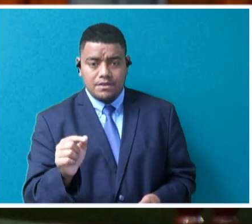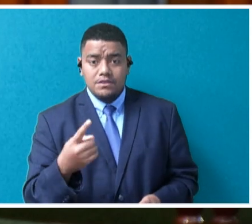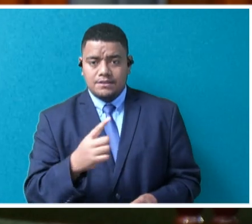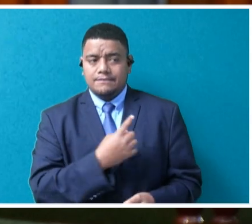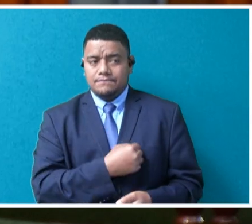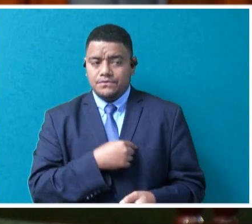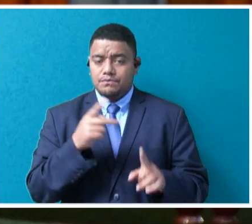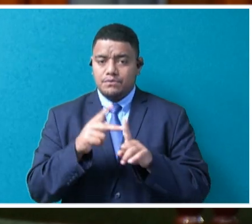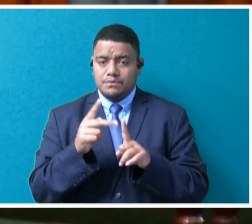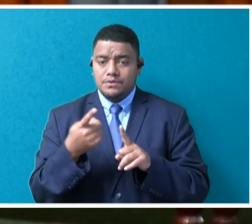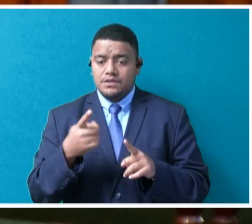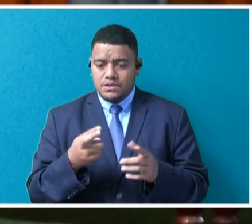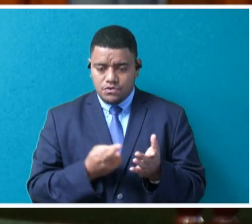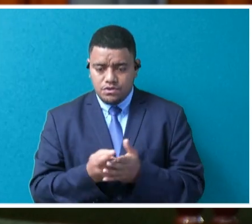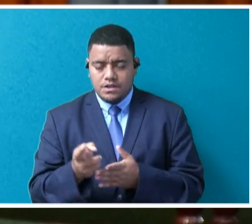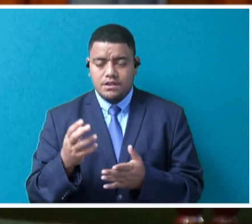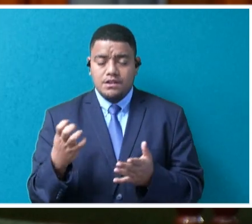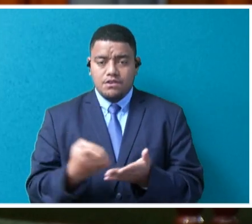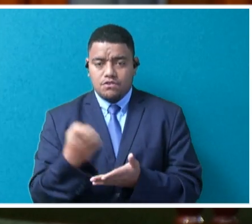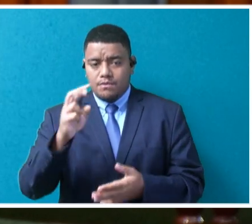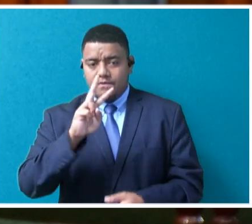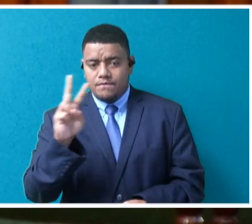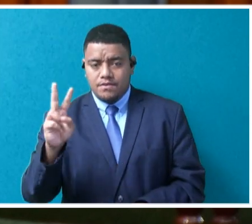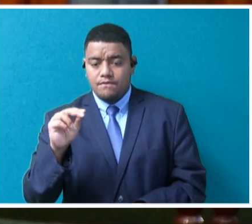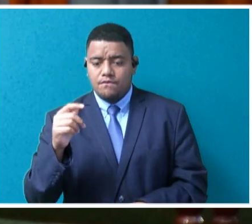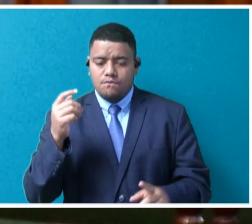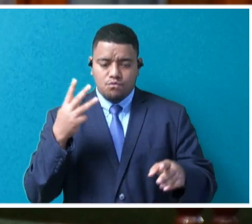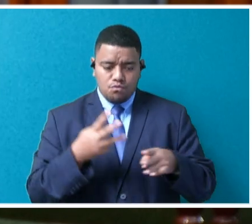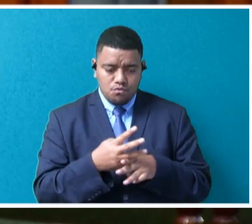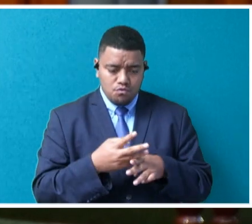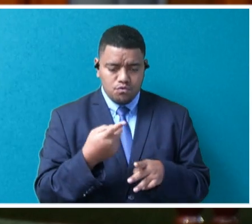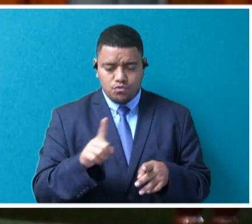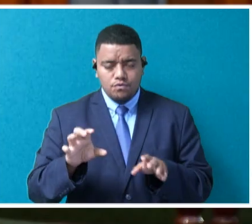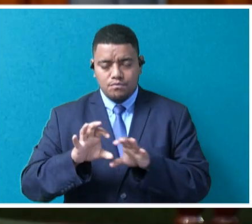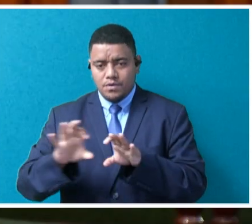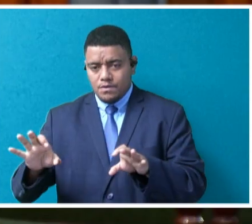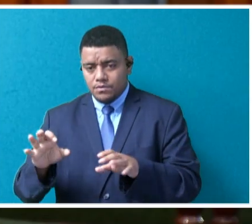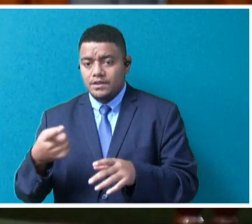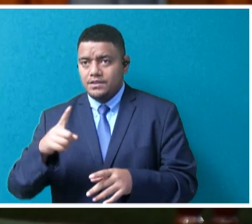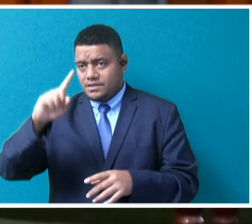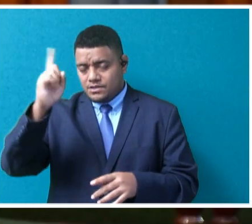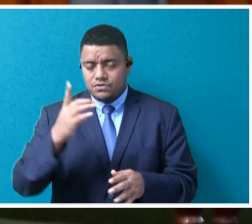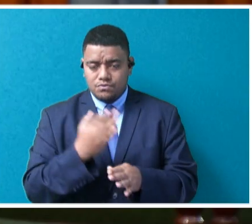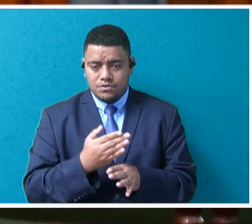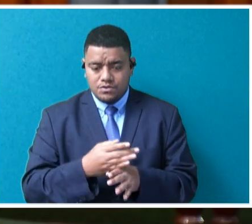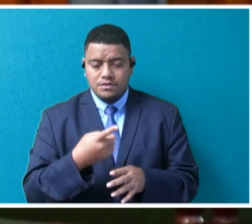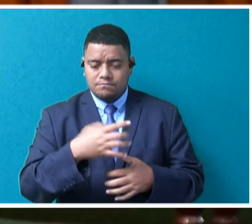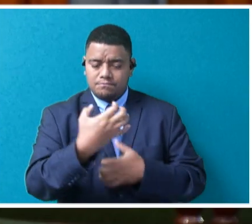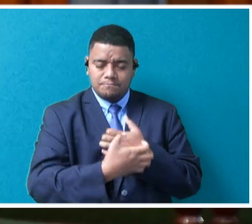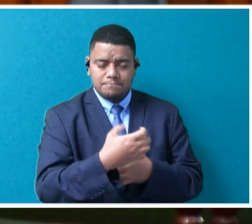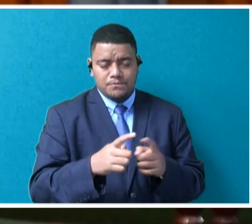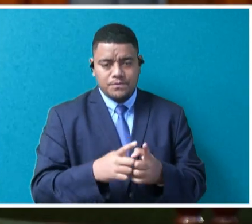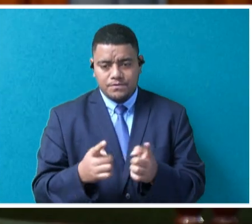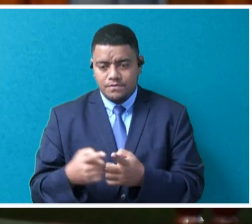purpose, and real economic values. From carpentry to plumbing, from electrical work to mechanical trades,